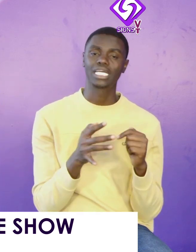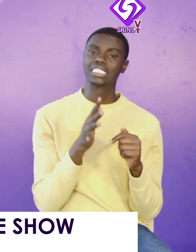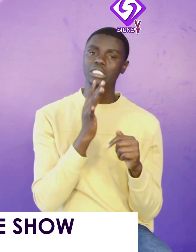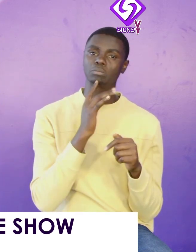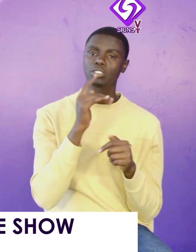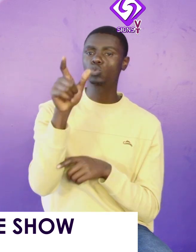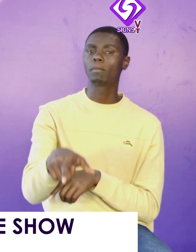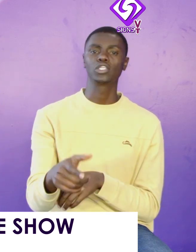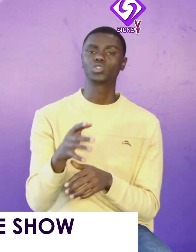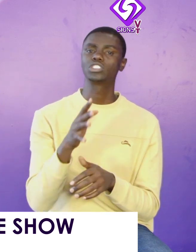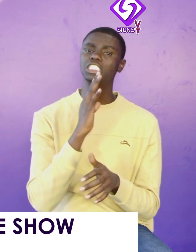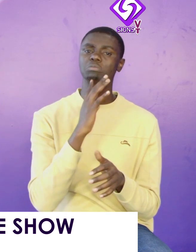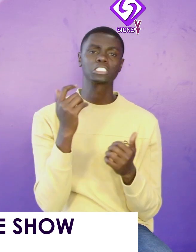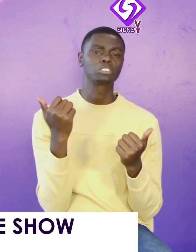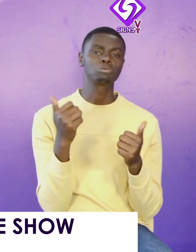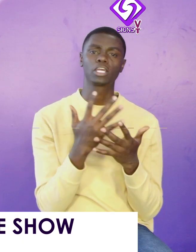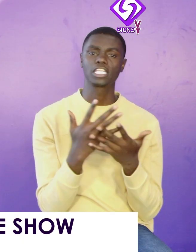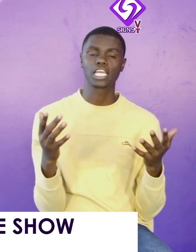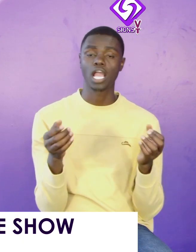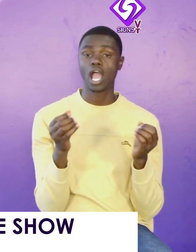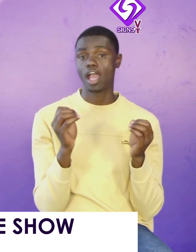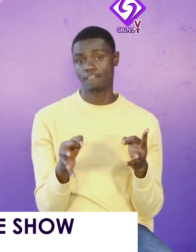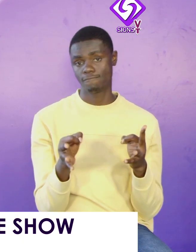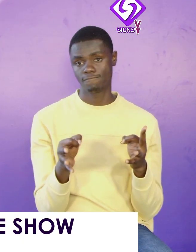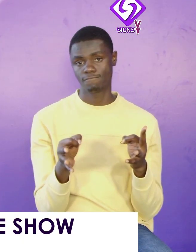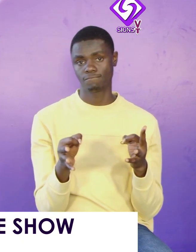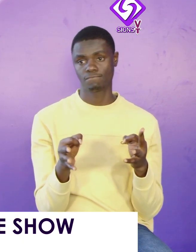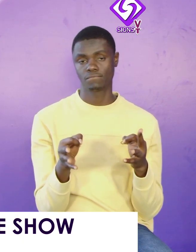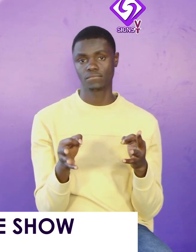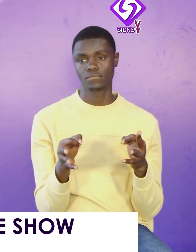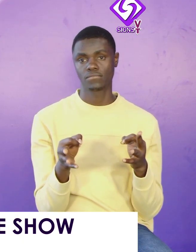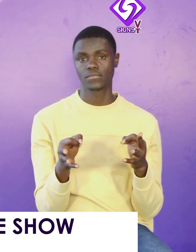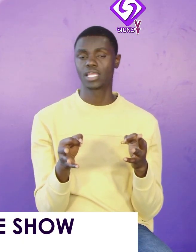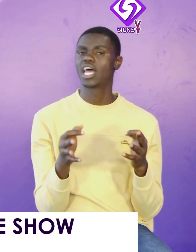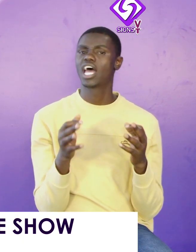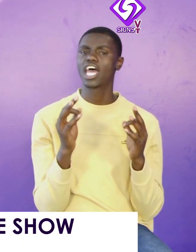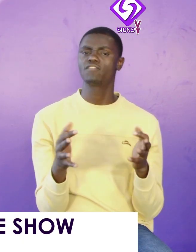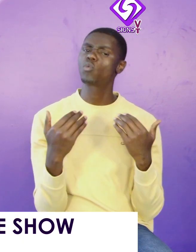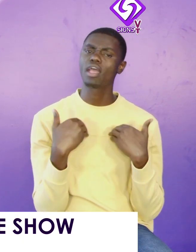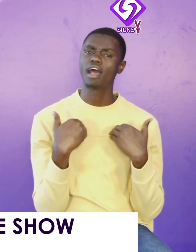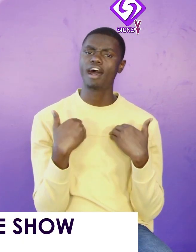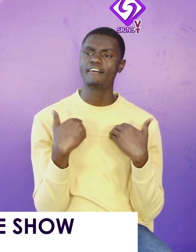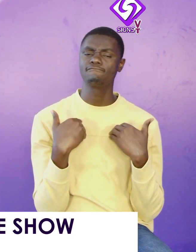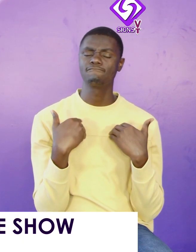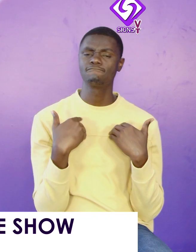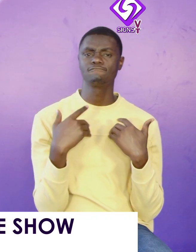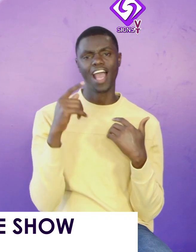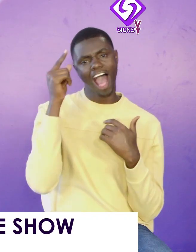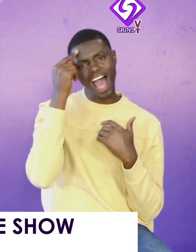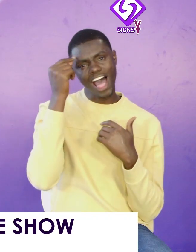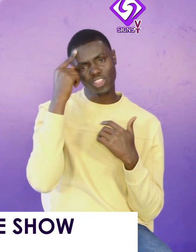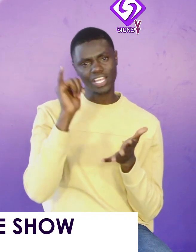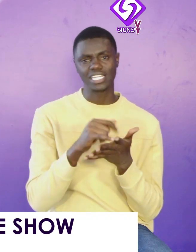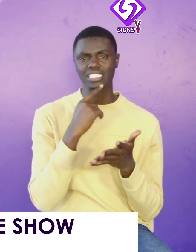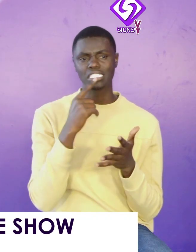somebody, of course. If there is some kind of thought that is saying,